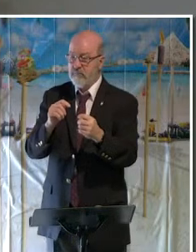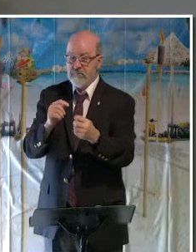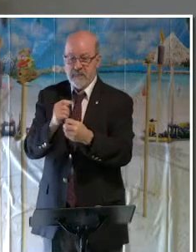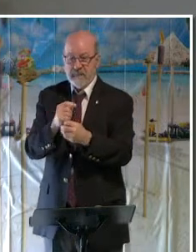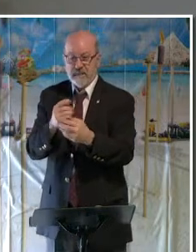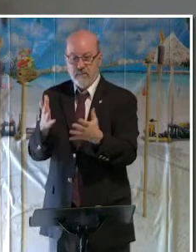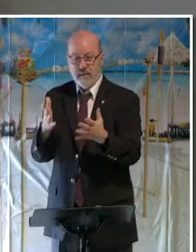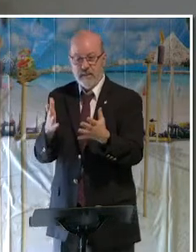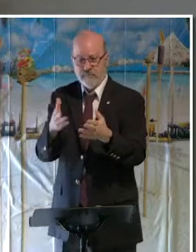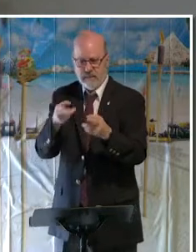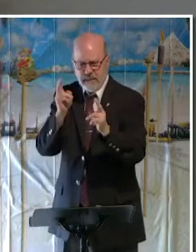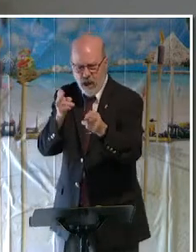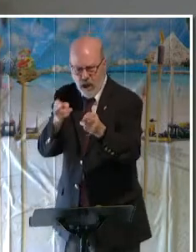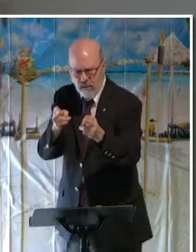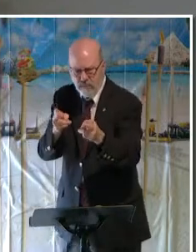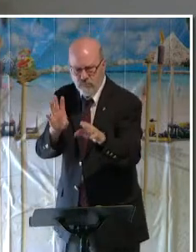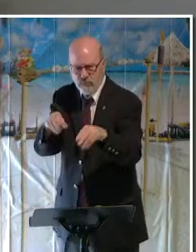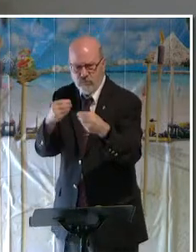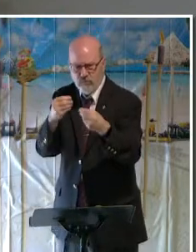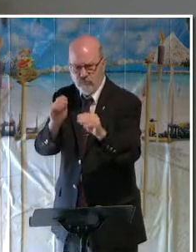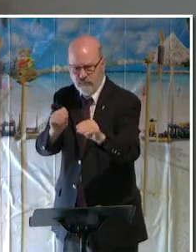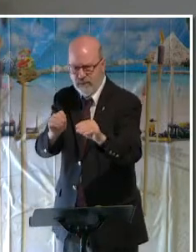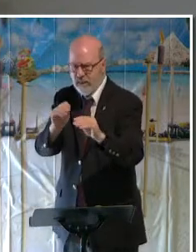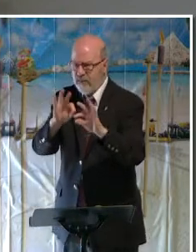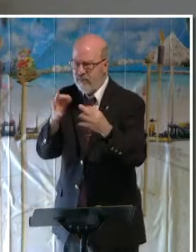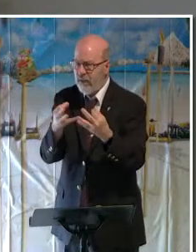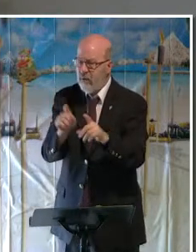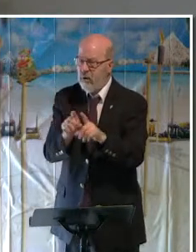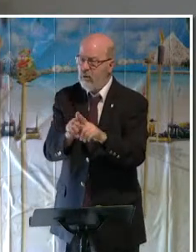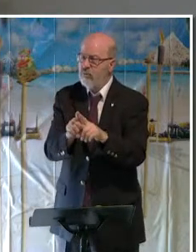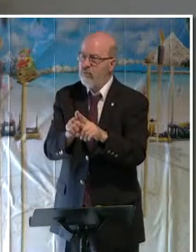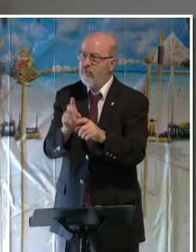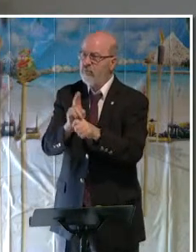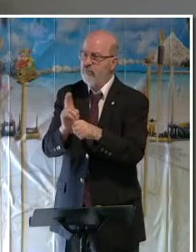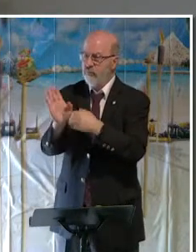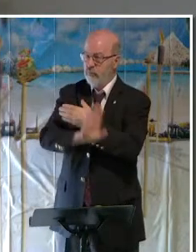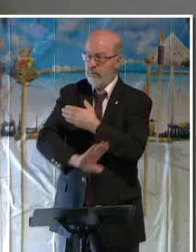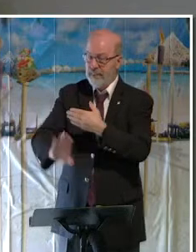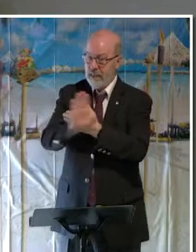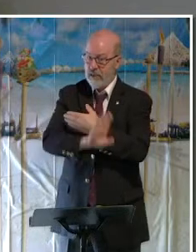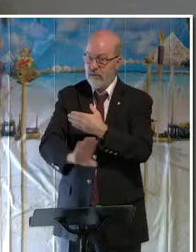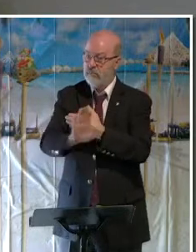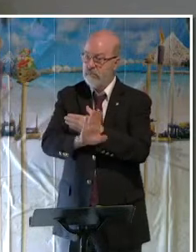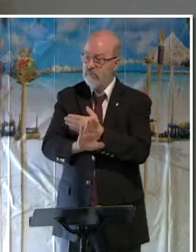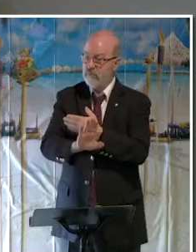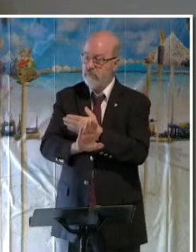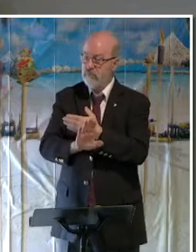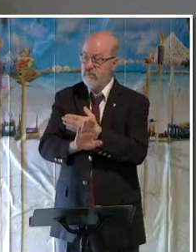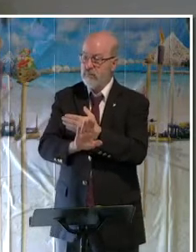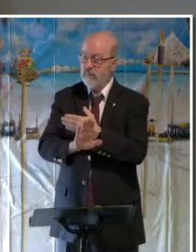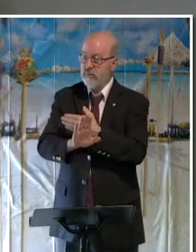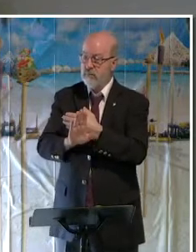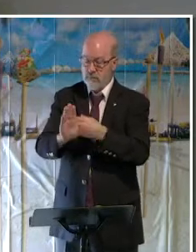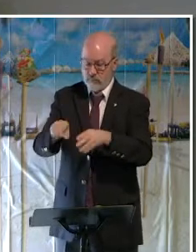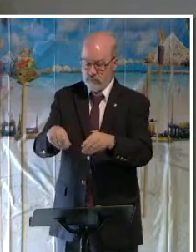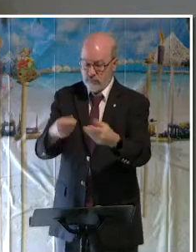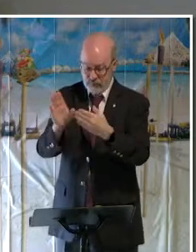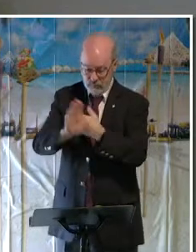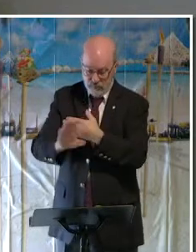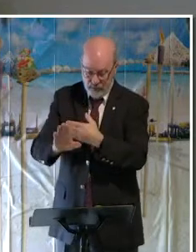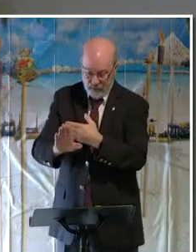to take something in the hunt, to provide for his family. Also, arrows were used for protection, provision and